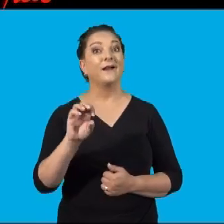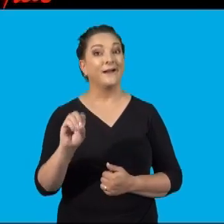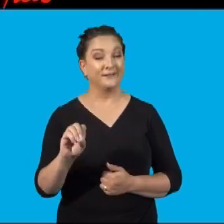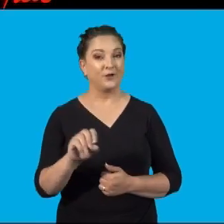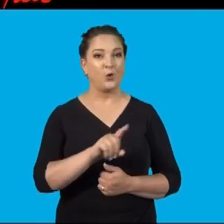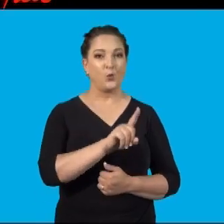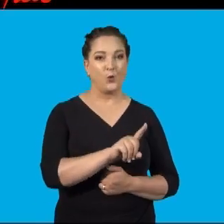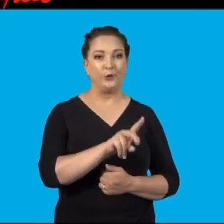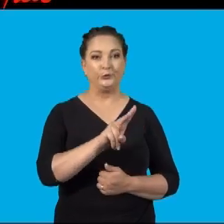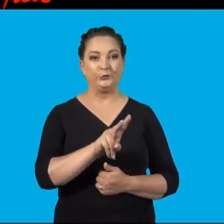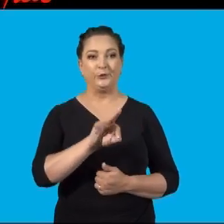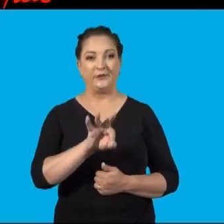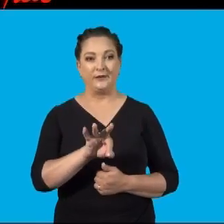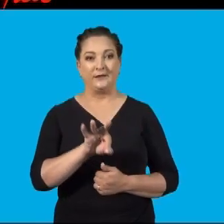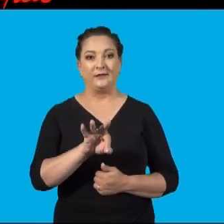120,300.